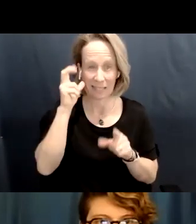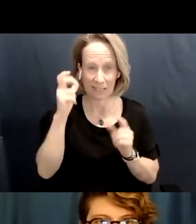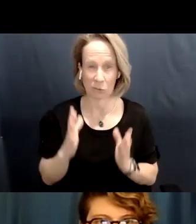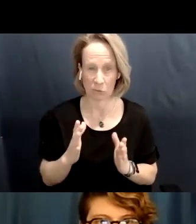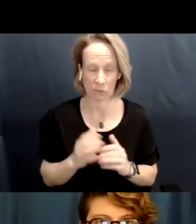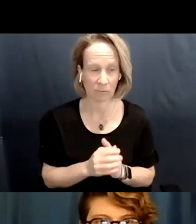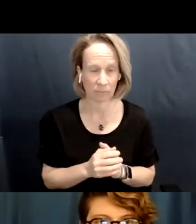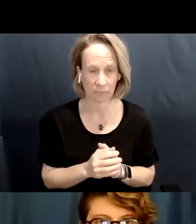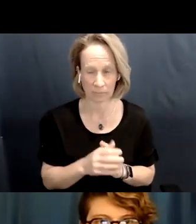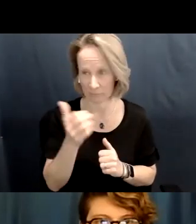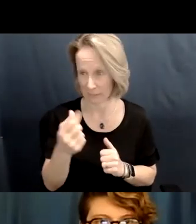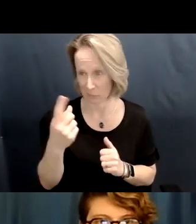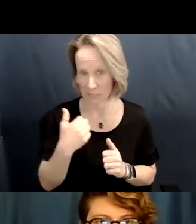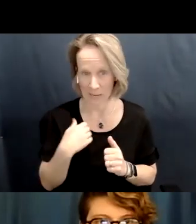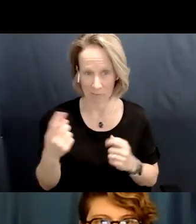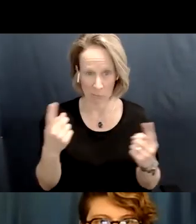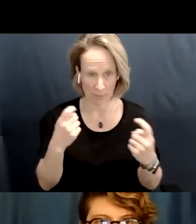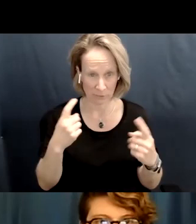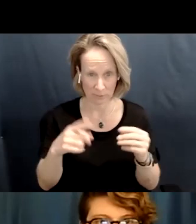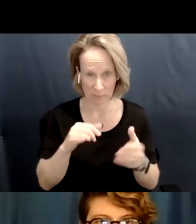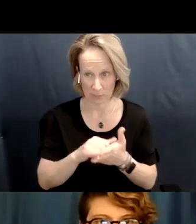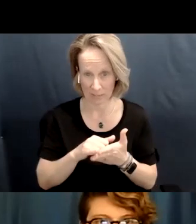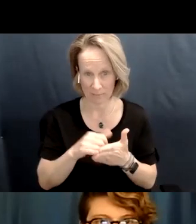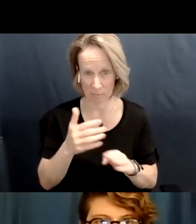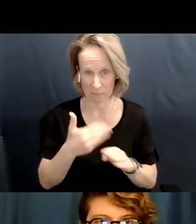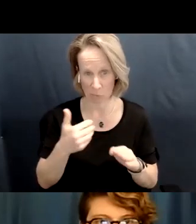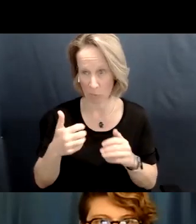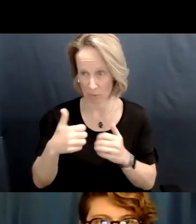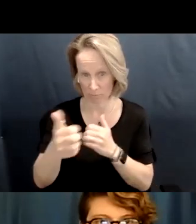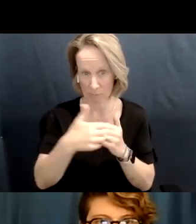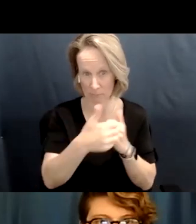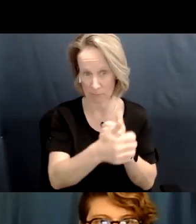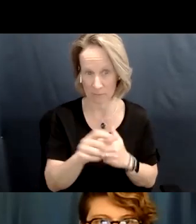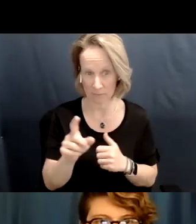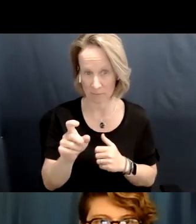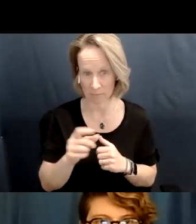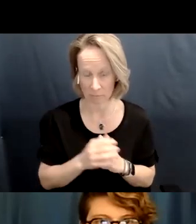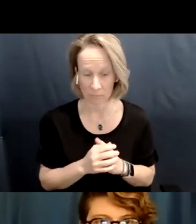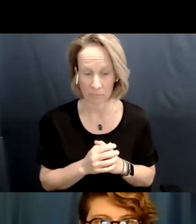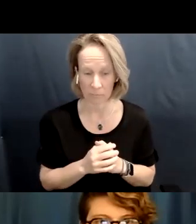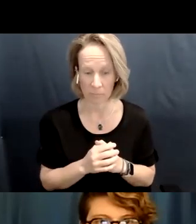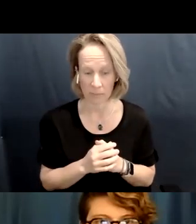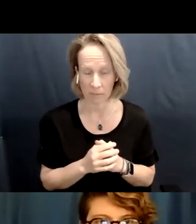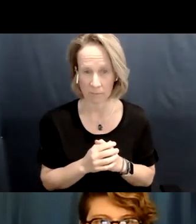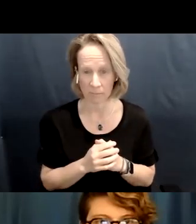Does anyone have any questions on that before we do breakout rooms? Let me just open up the chat.